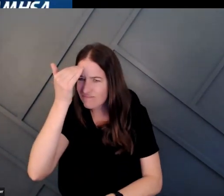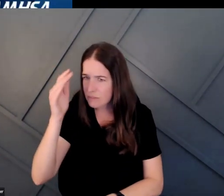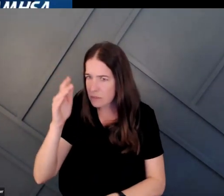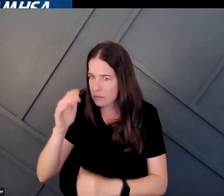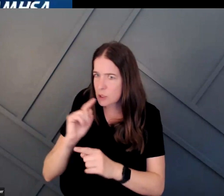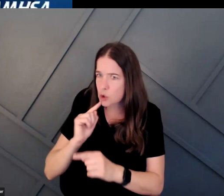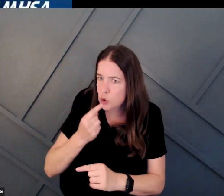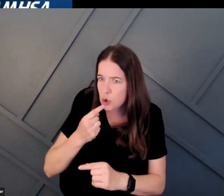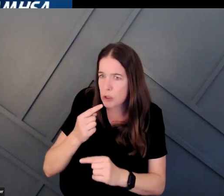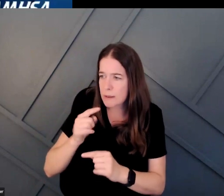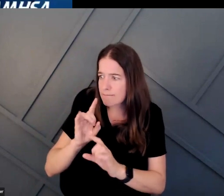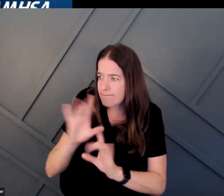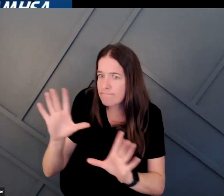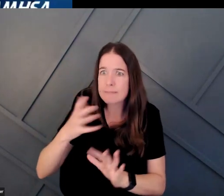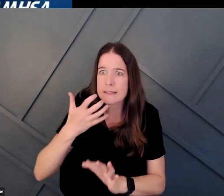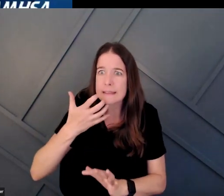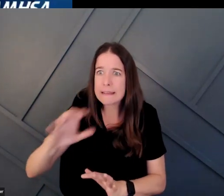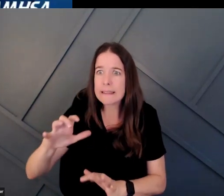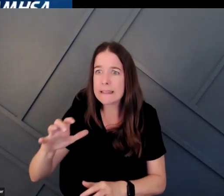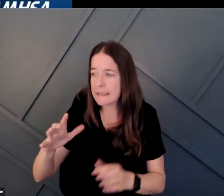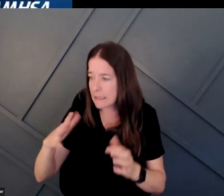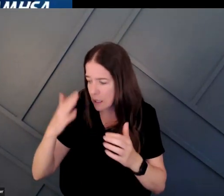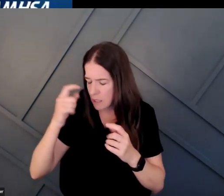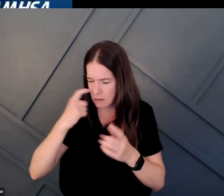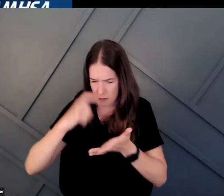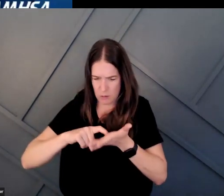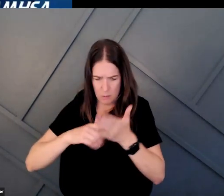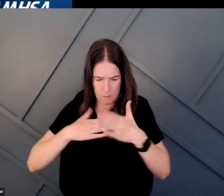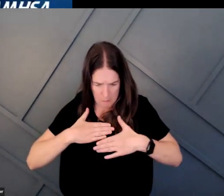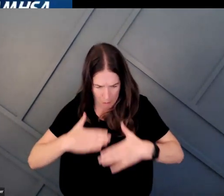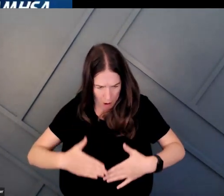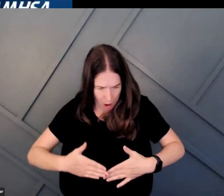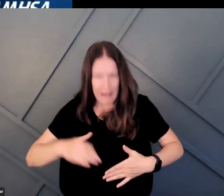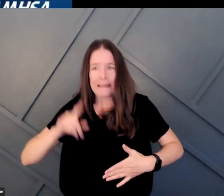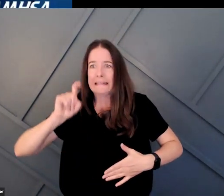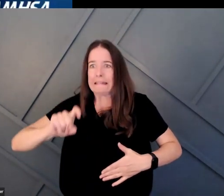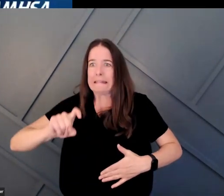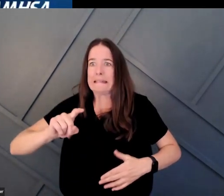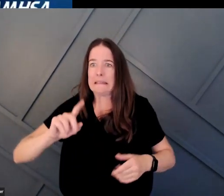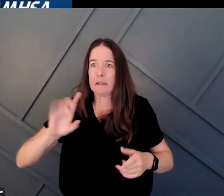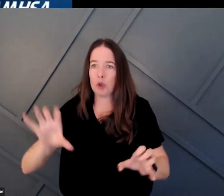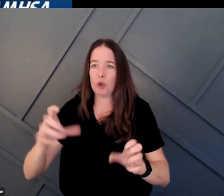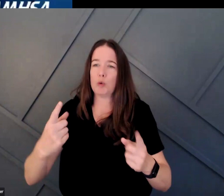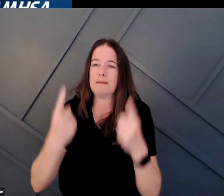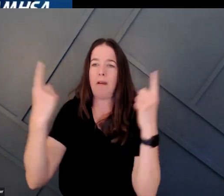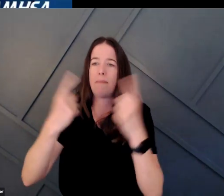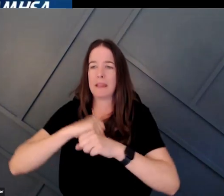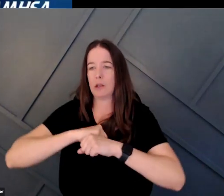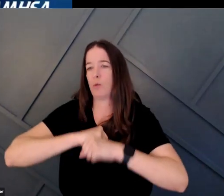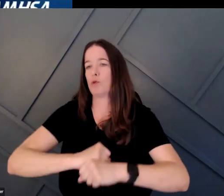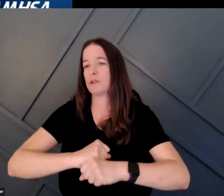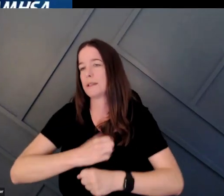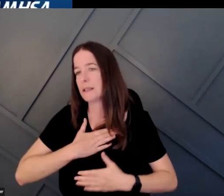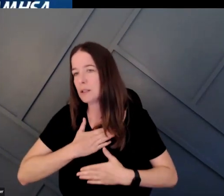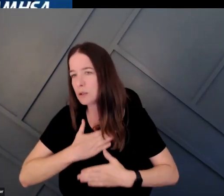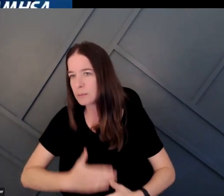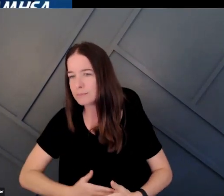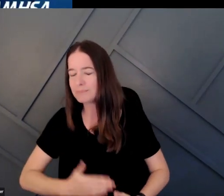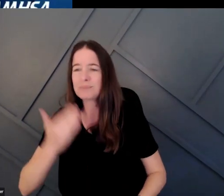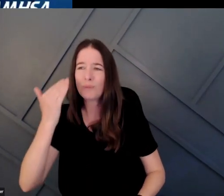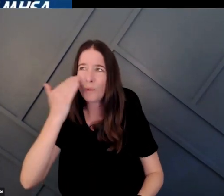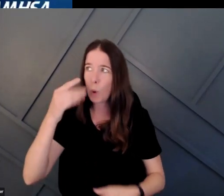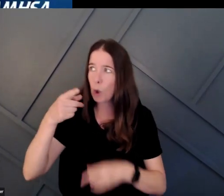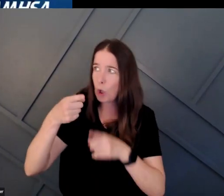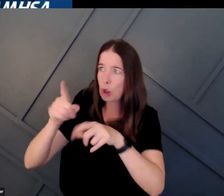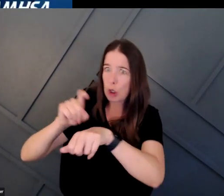are telling us to take immediate steps for protection. We know it's important to not go out at certain times,